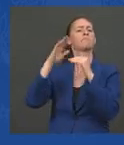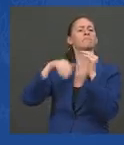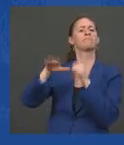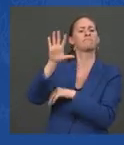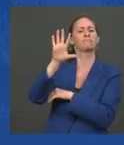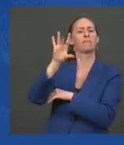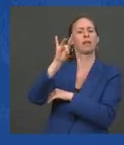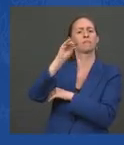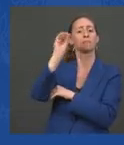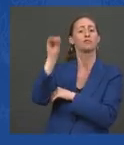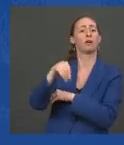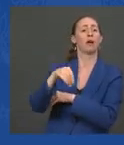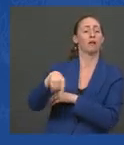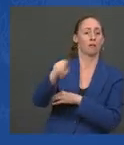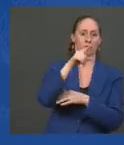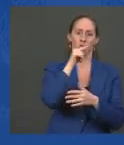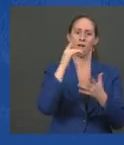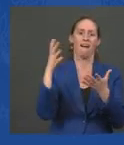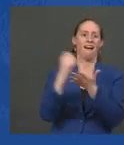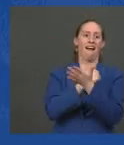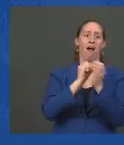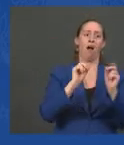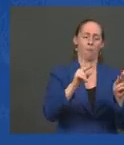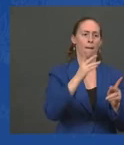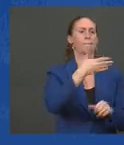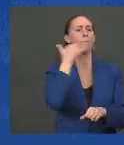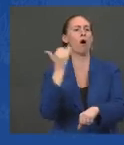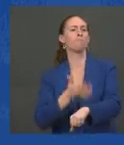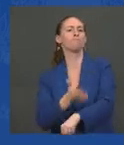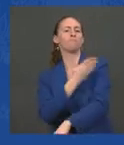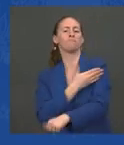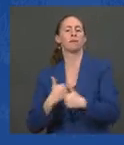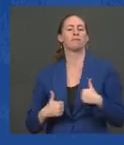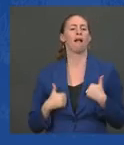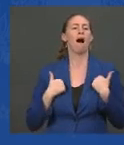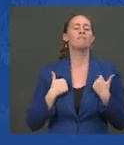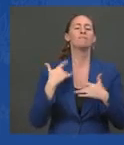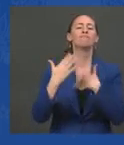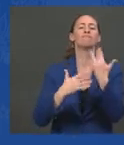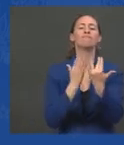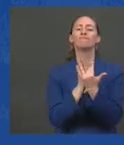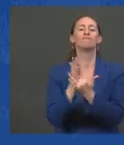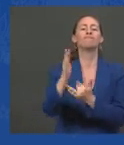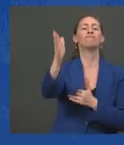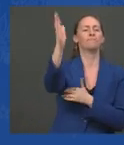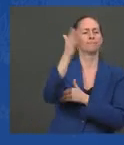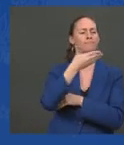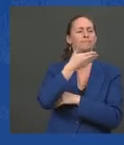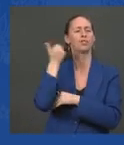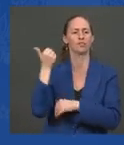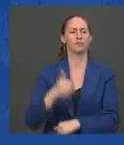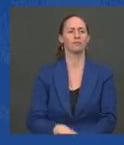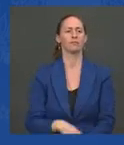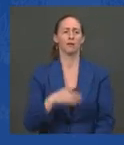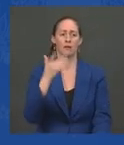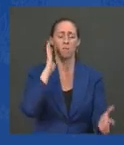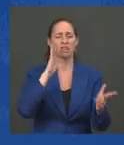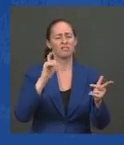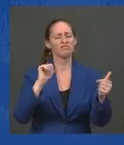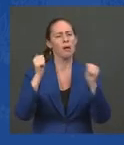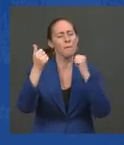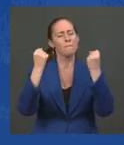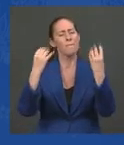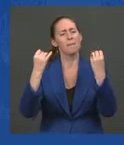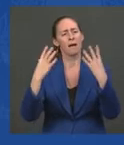years without getting themselves in trouble and maybe go on beyond that. This will change lives forever. So will